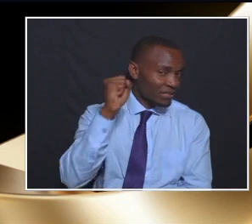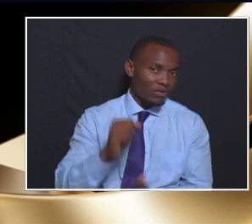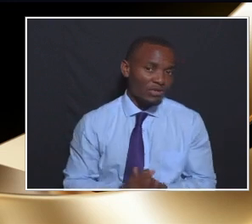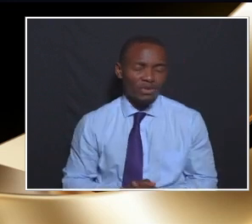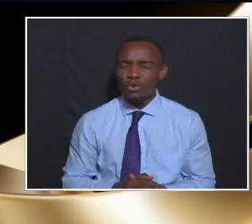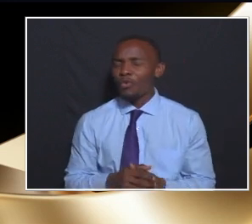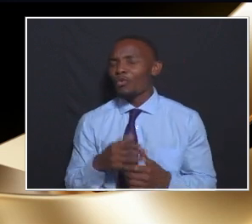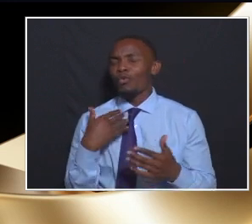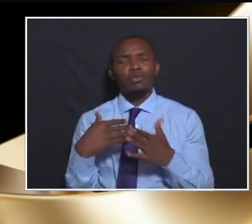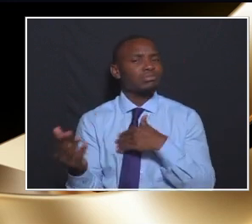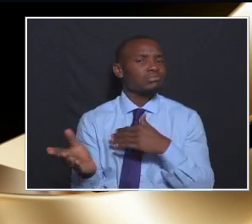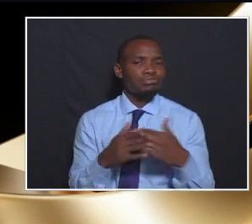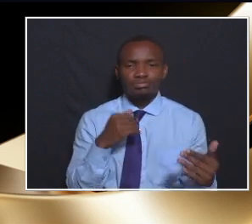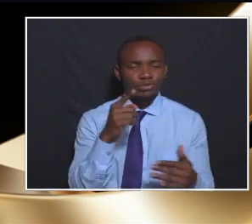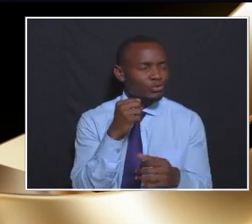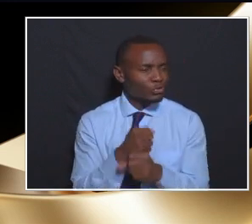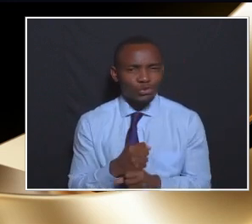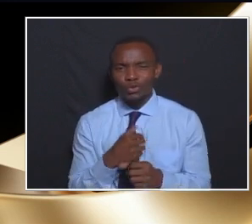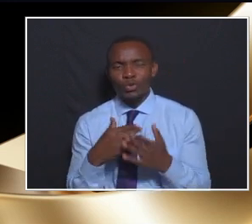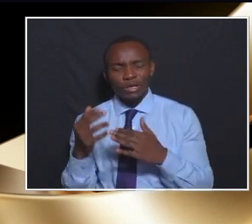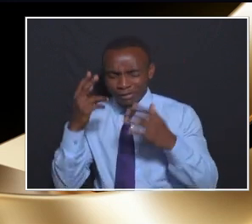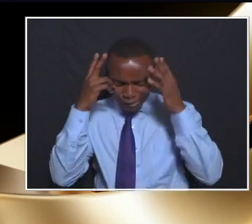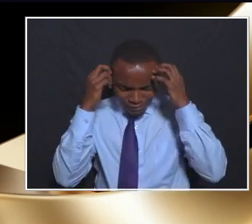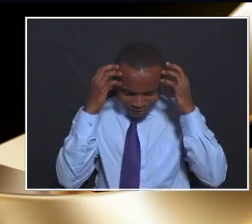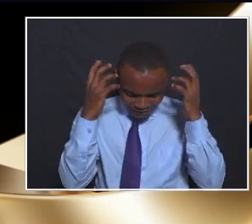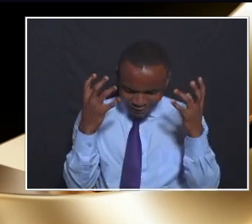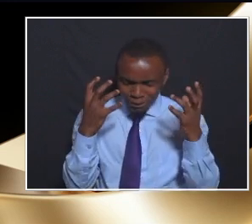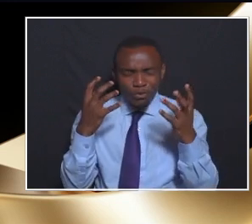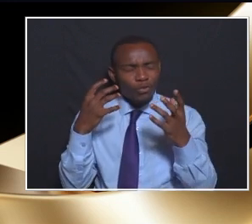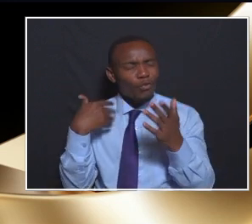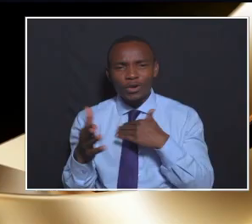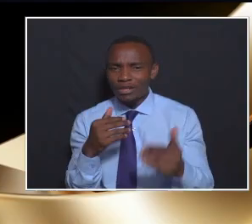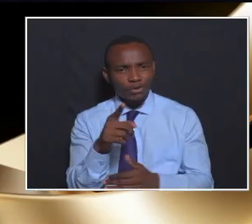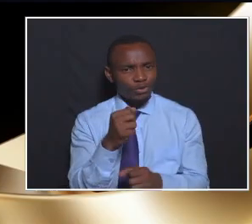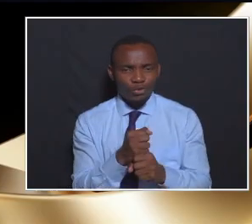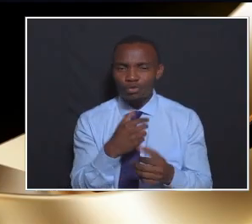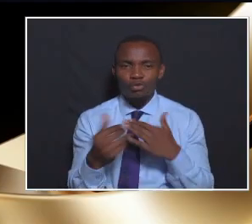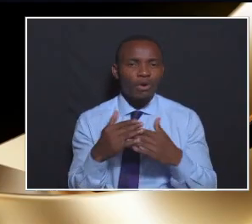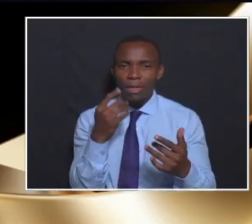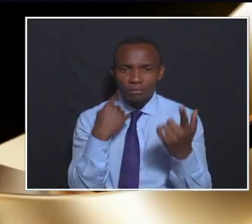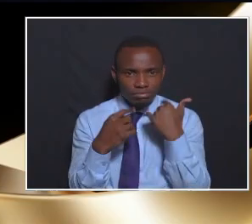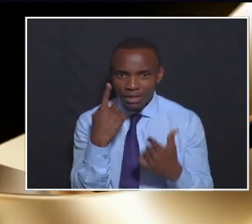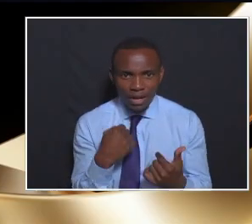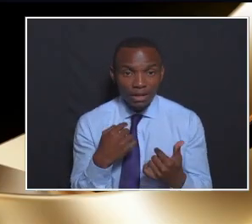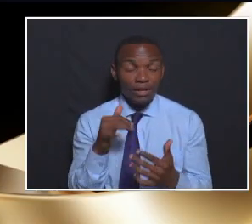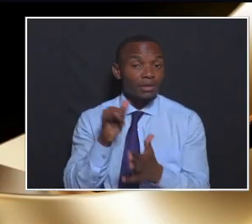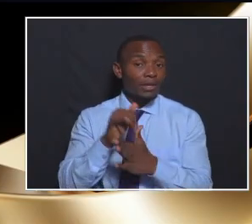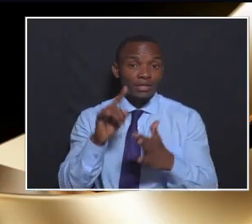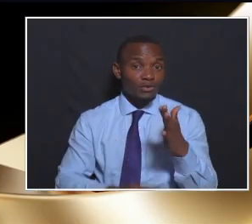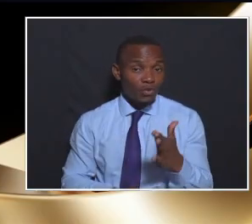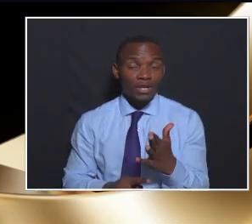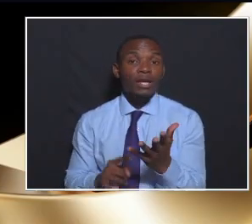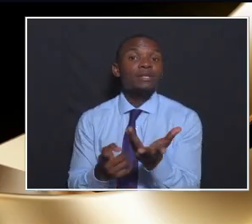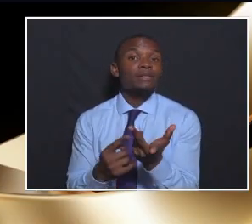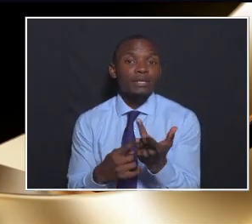do what, even if you scratch your head, even if you cry, that's a statistic,